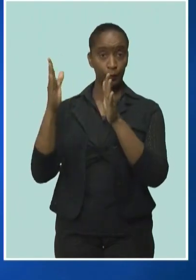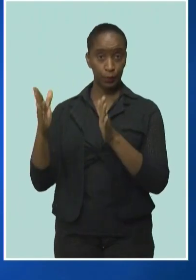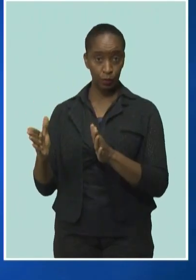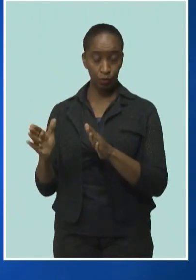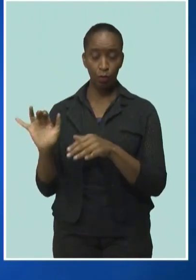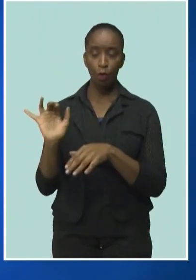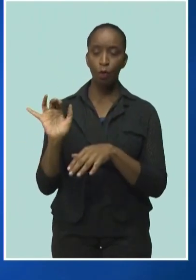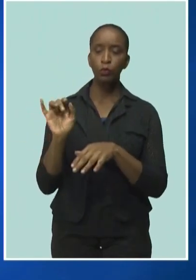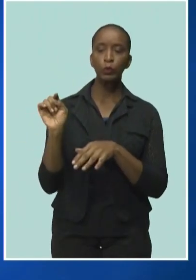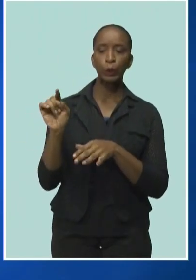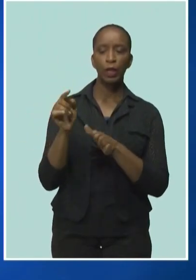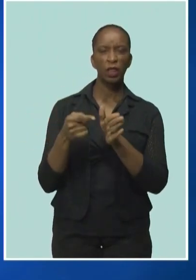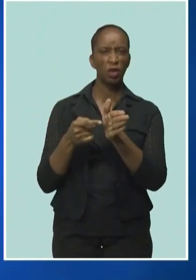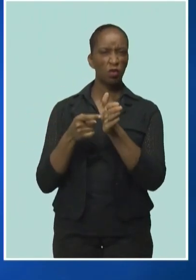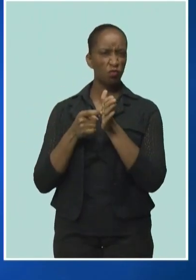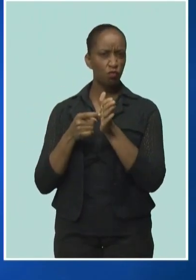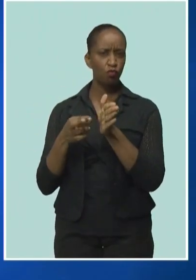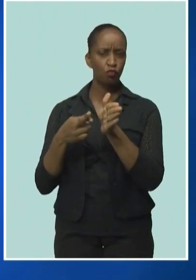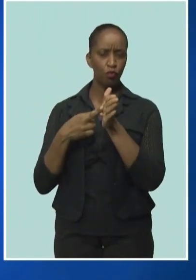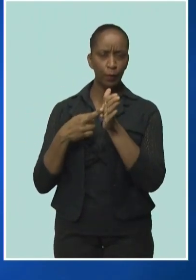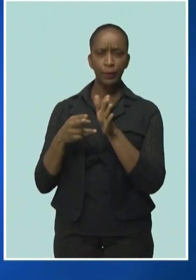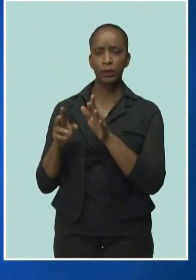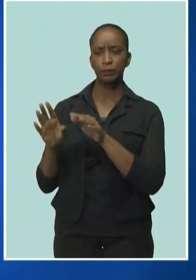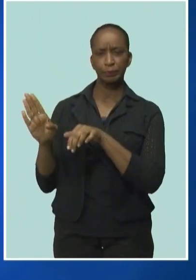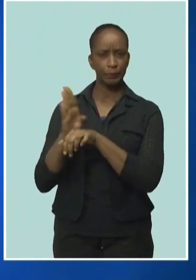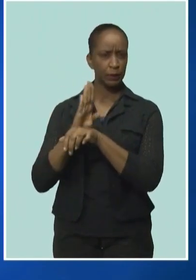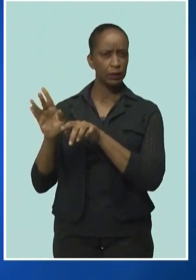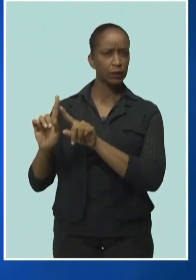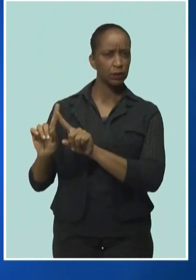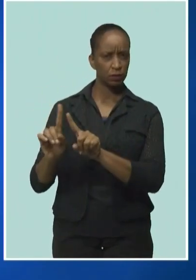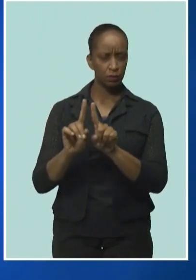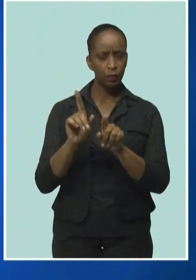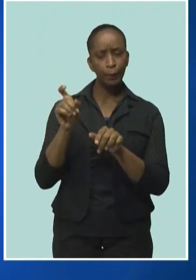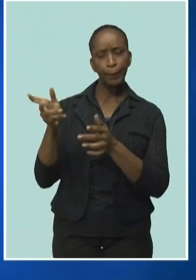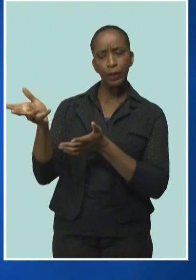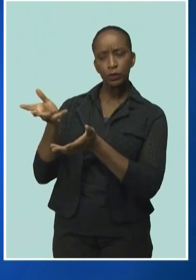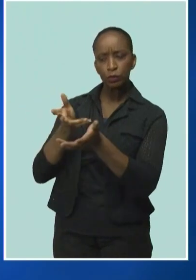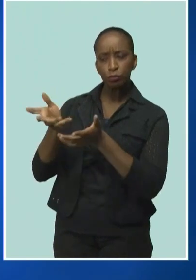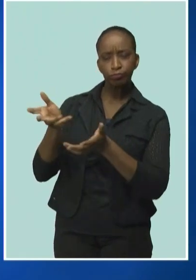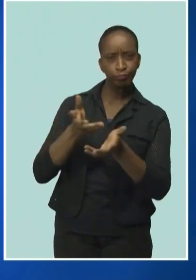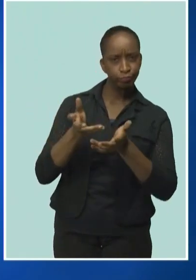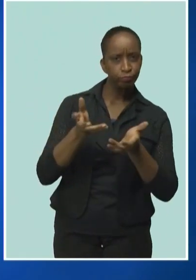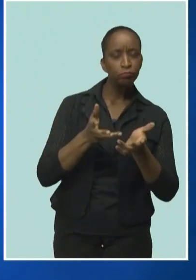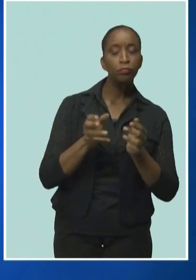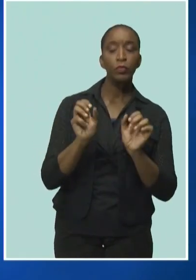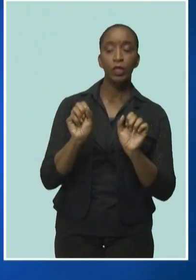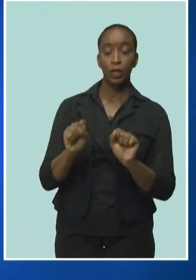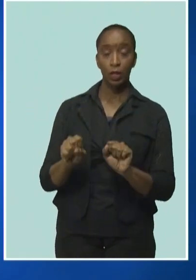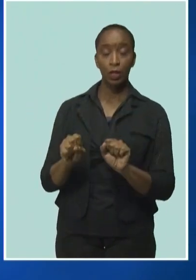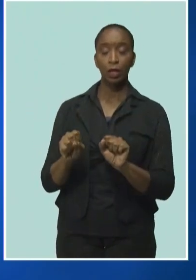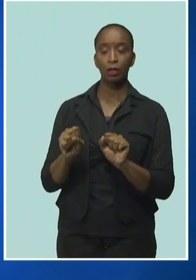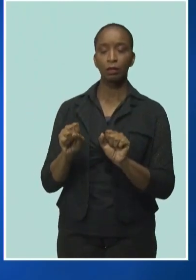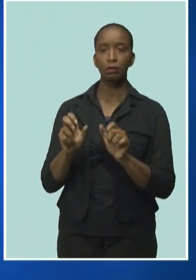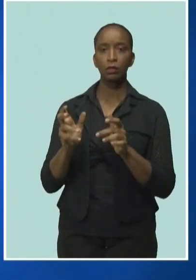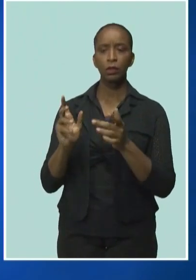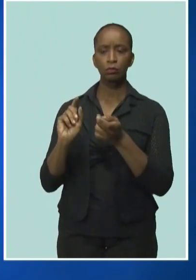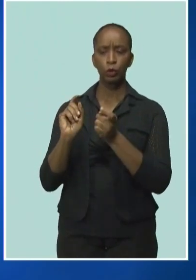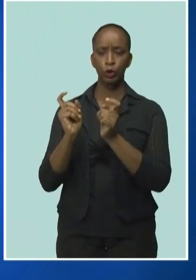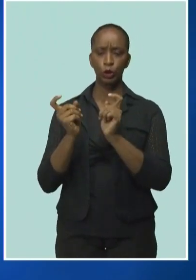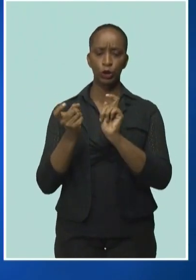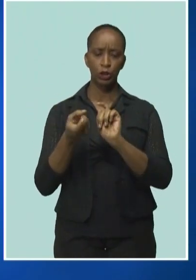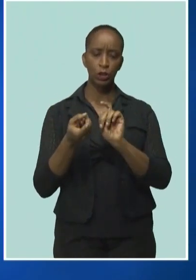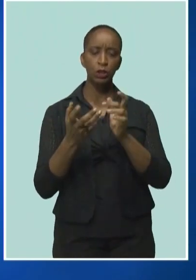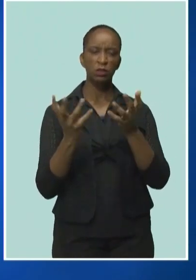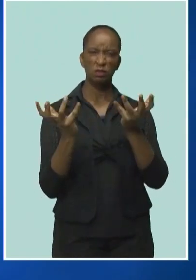current institutions that exist to ensure that there is a seamless transition, and we will, of course, engage